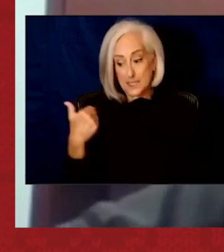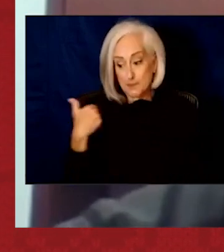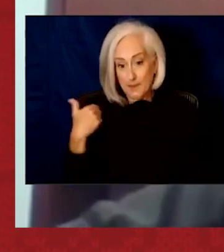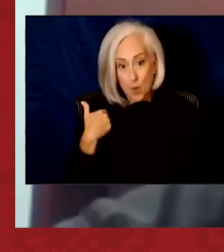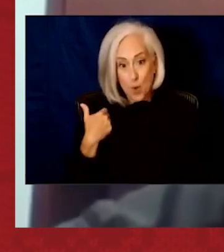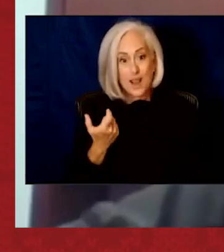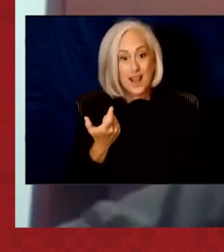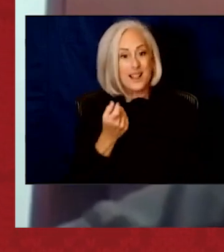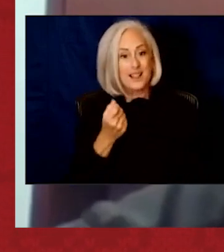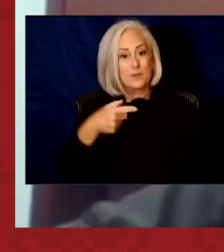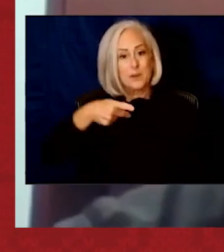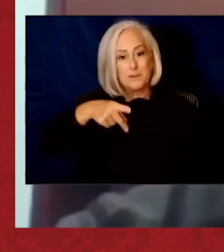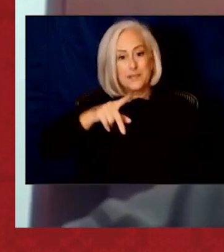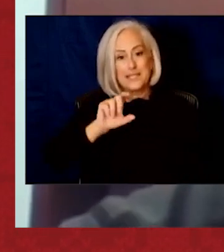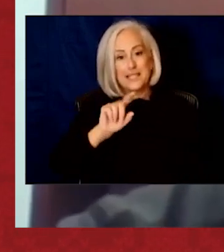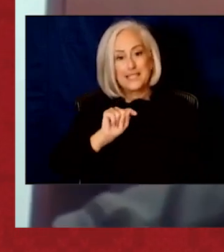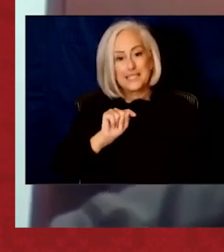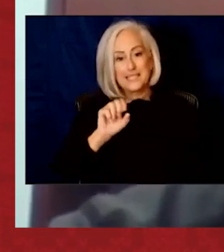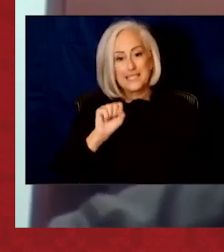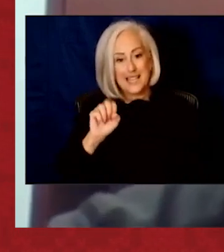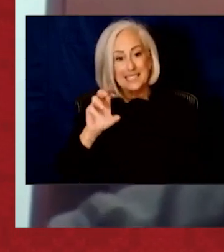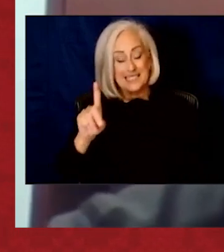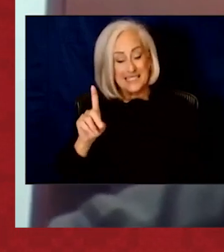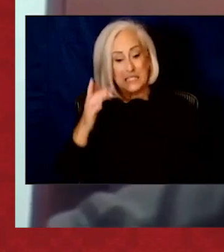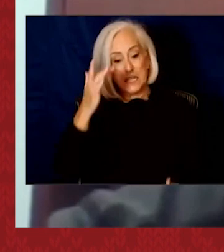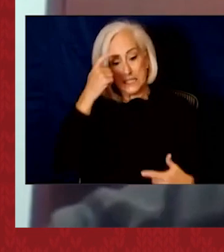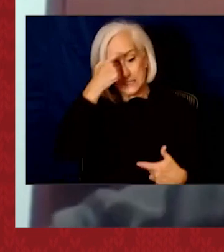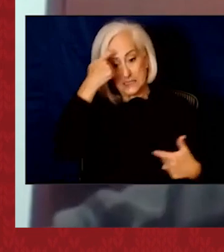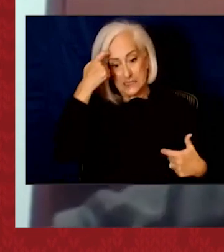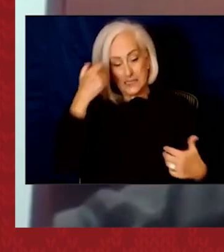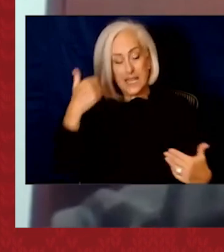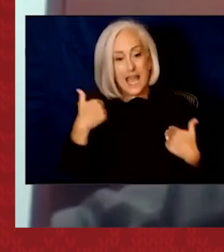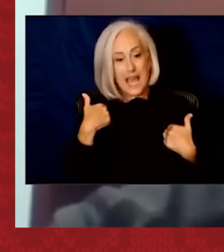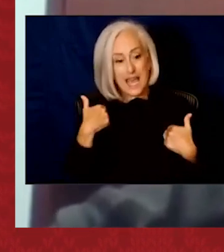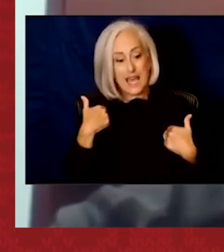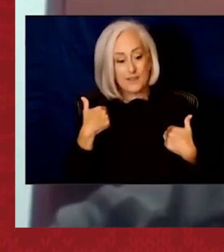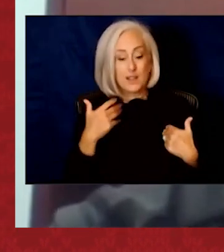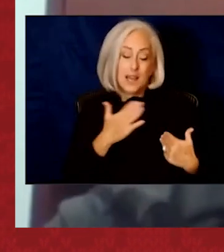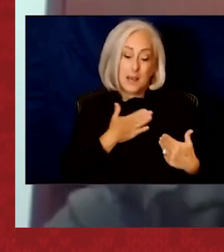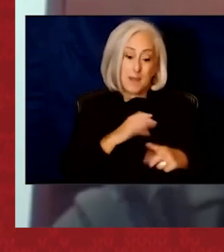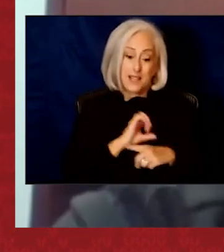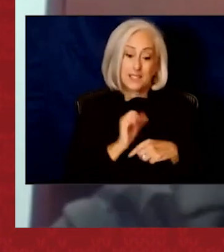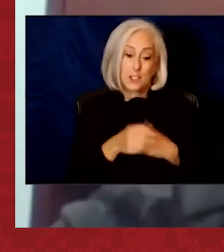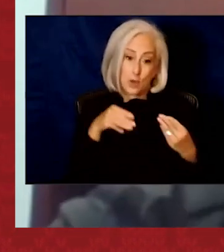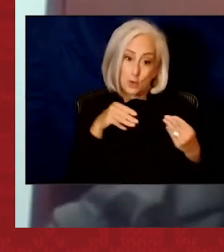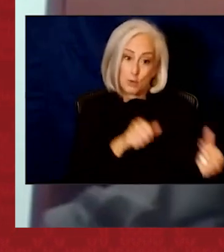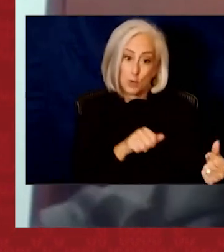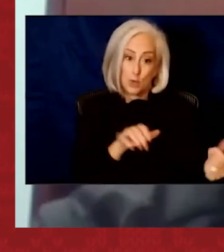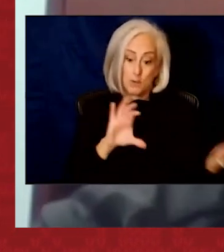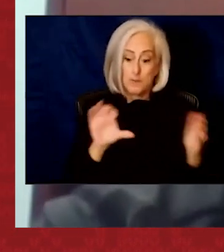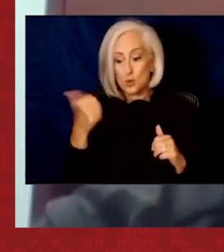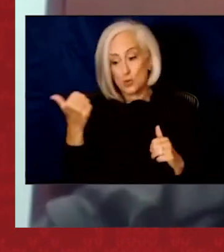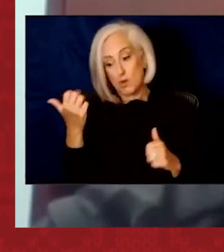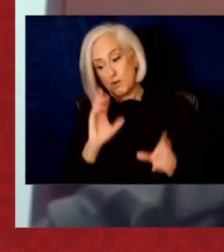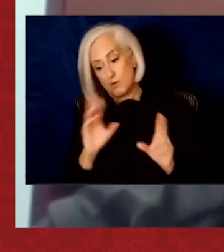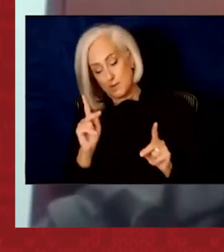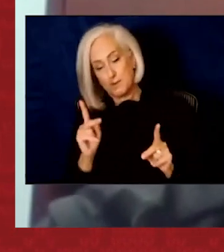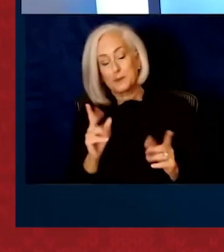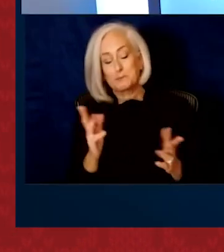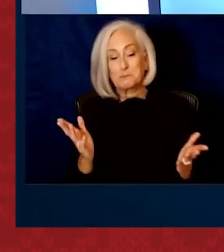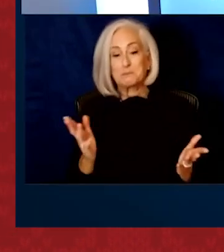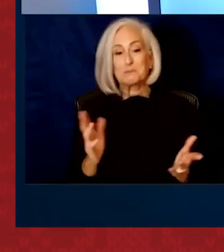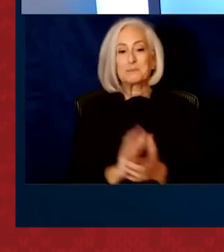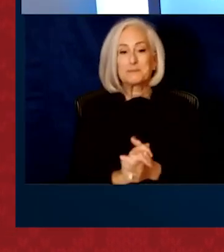PTSD from it, even though it was a smooth sail for me compared to what other people have to endure, I'm sure. All right, so now you have a